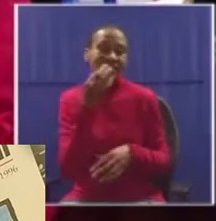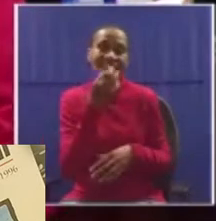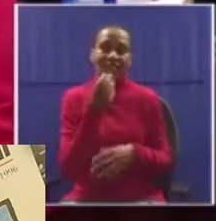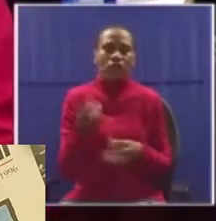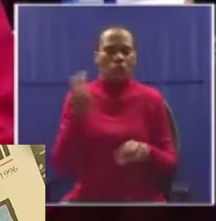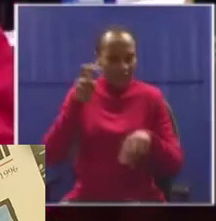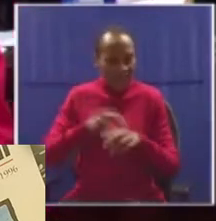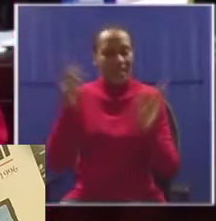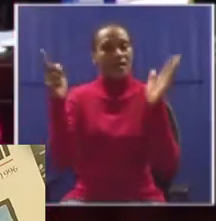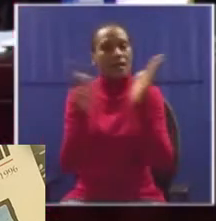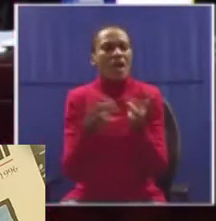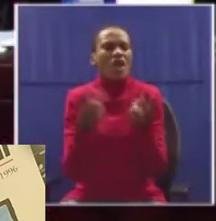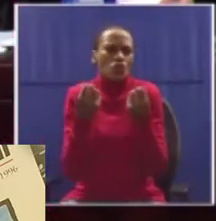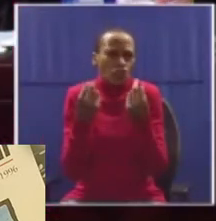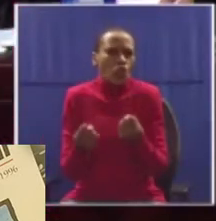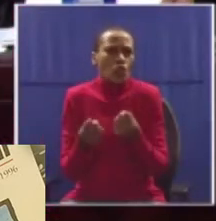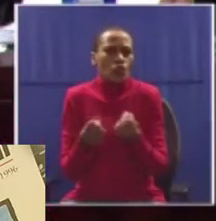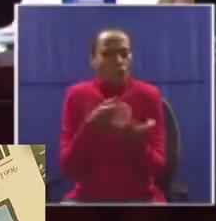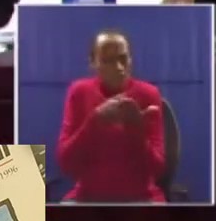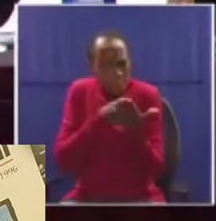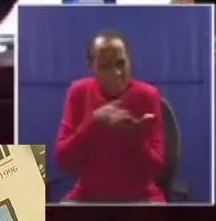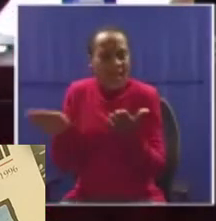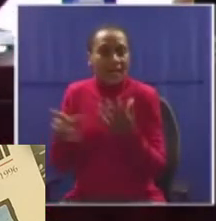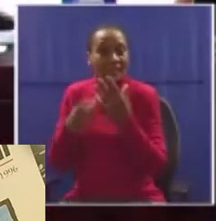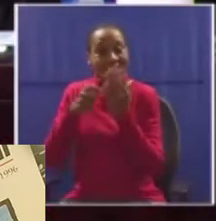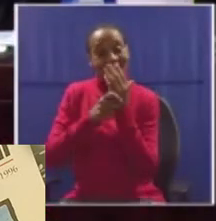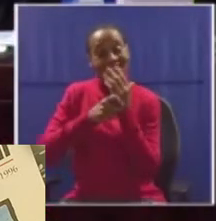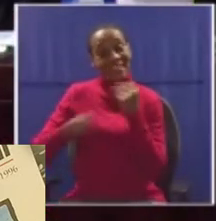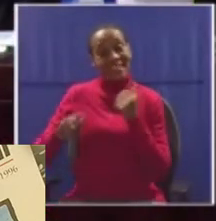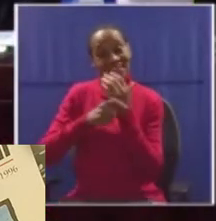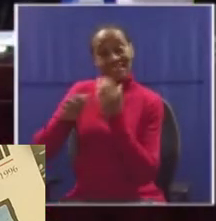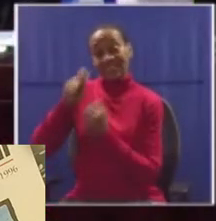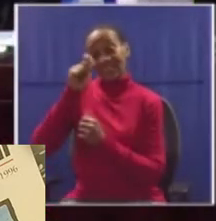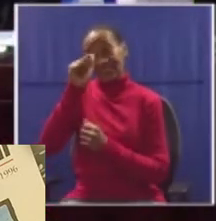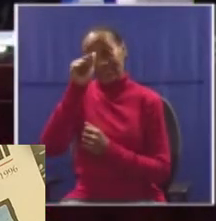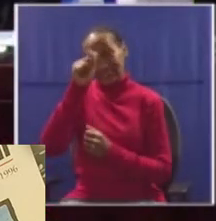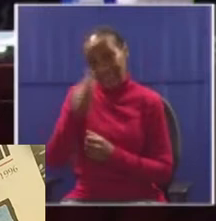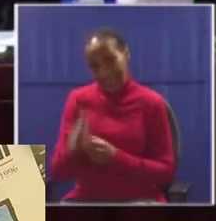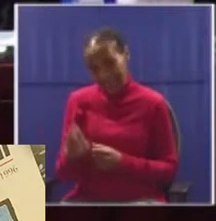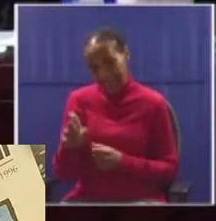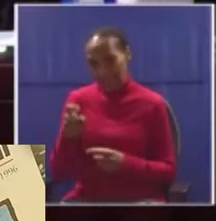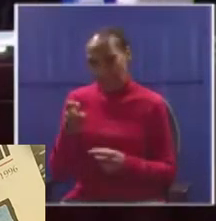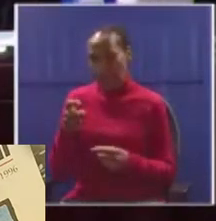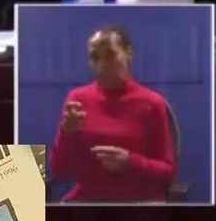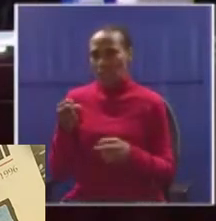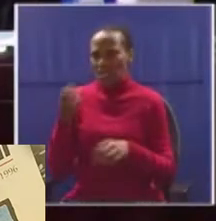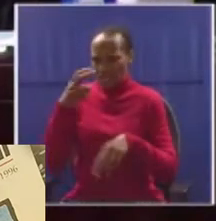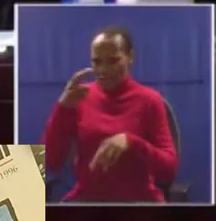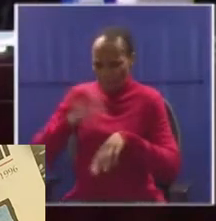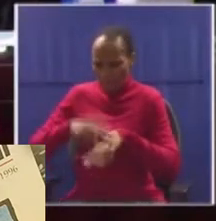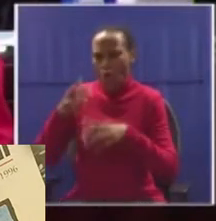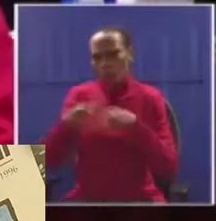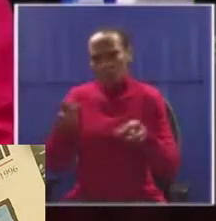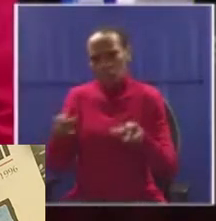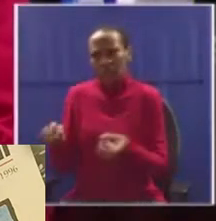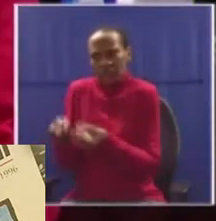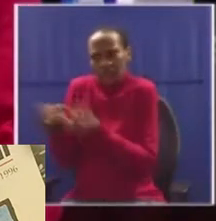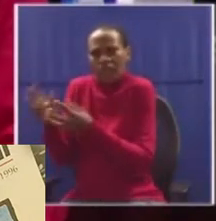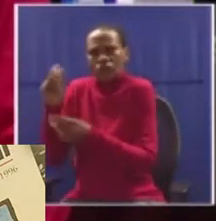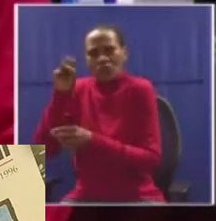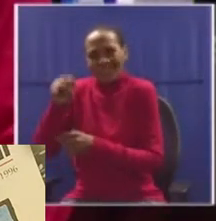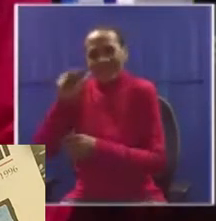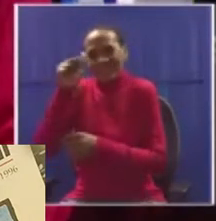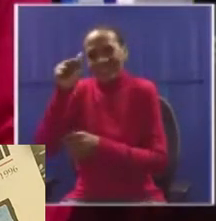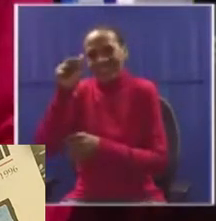legislation to criminalize aggressive tax avoidance to give SARS more tools to fight illicit Financial flows and